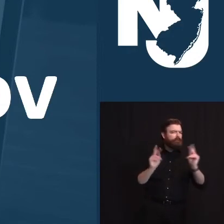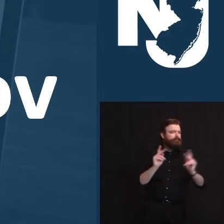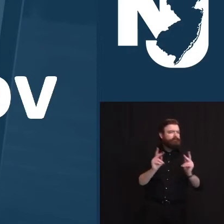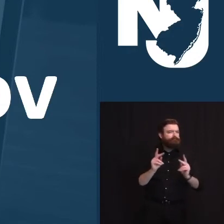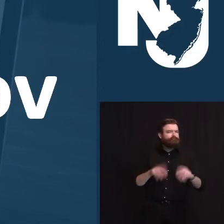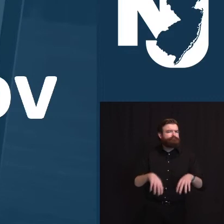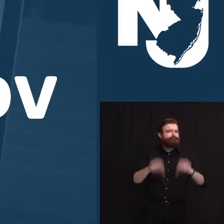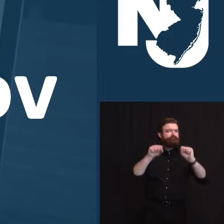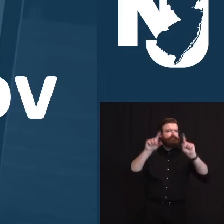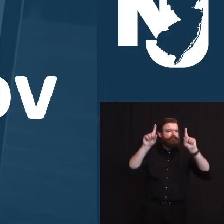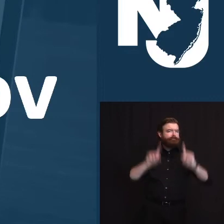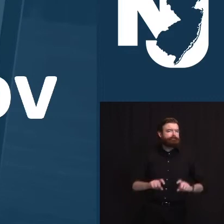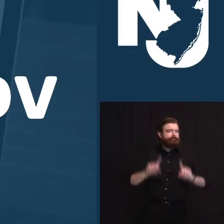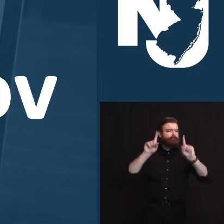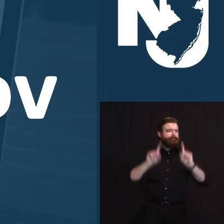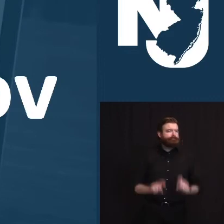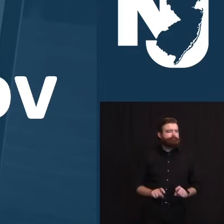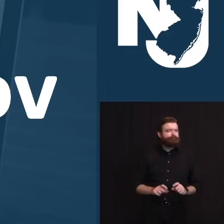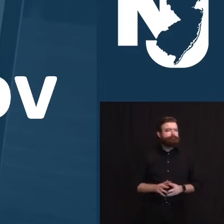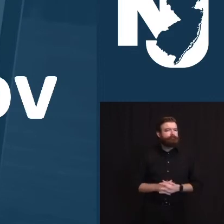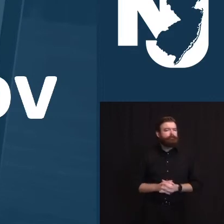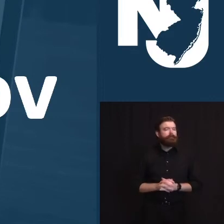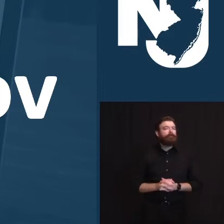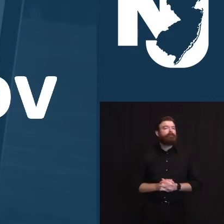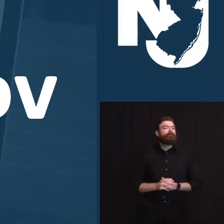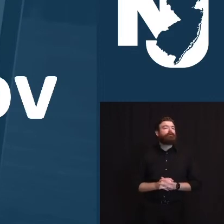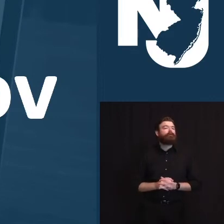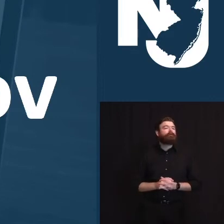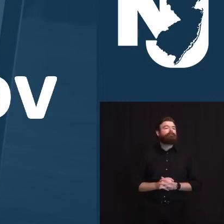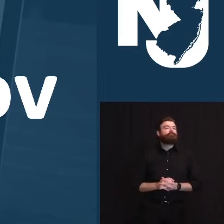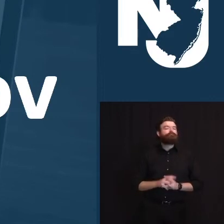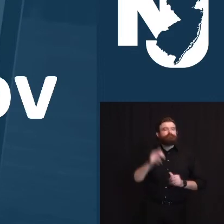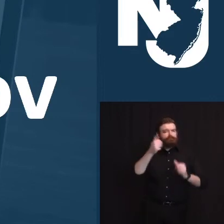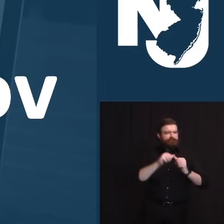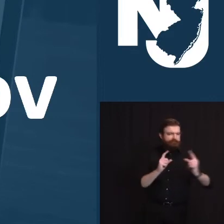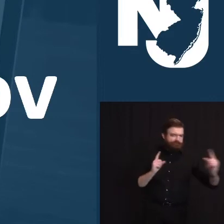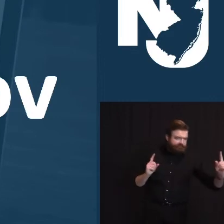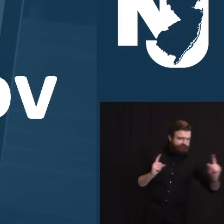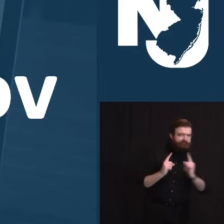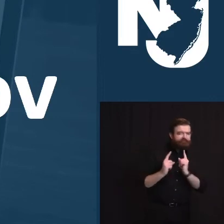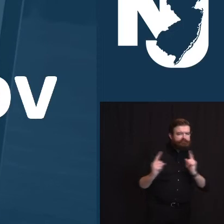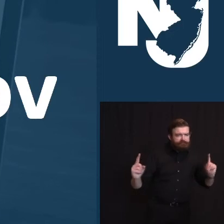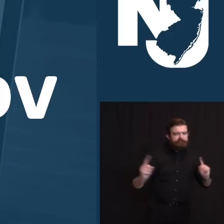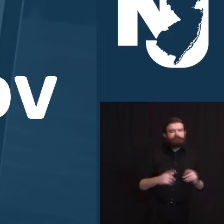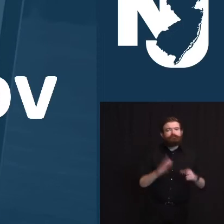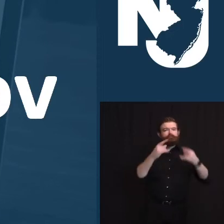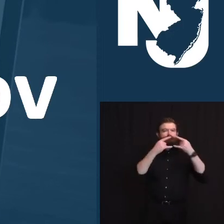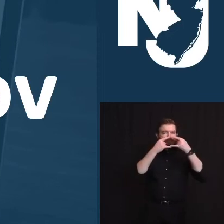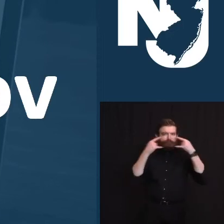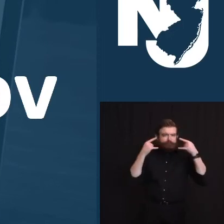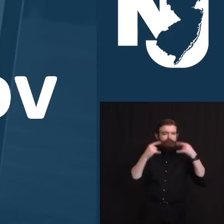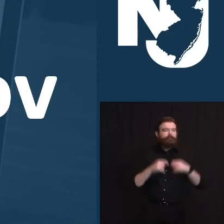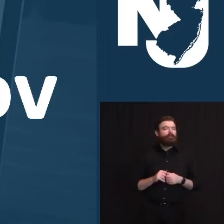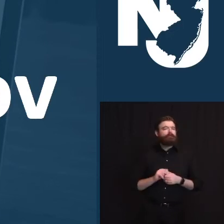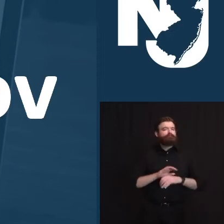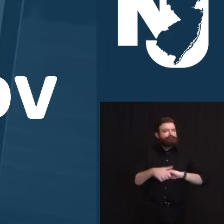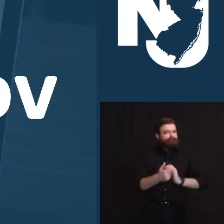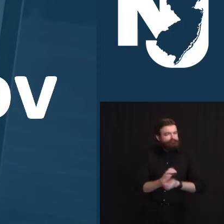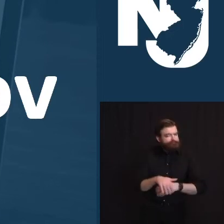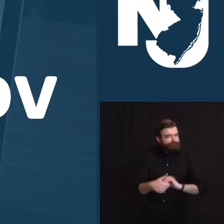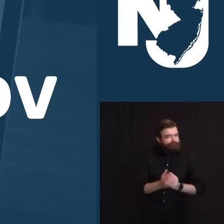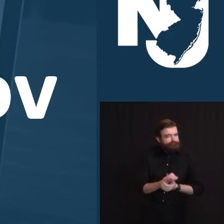we all must keep up with our social distancing, with wearing our masks, washing our hands frequently with soap and water, and using